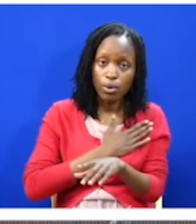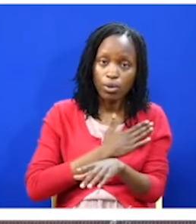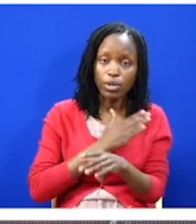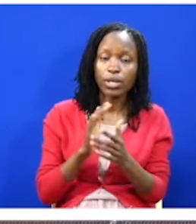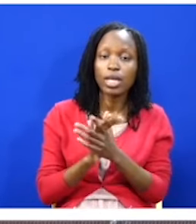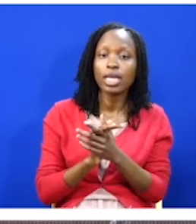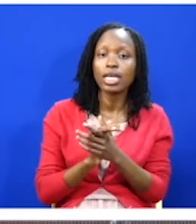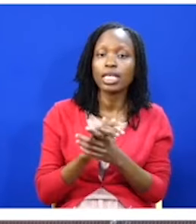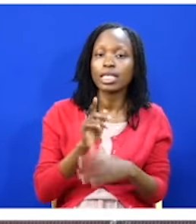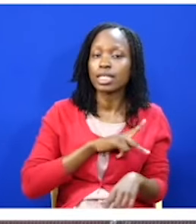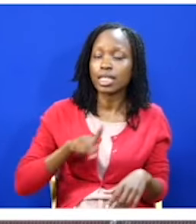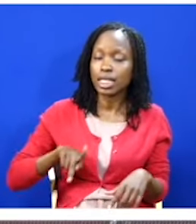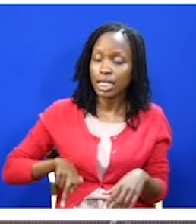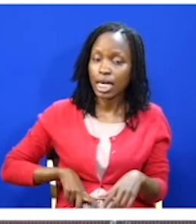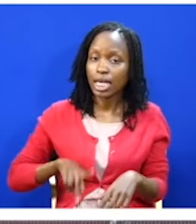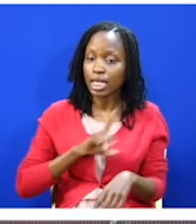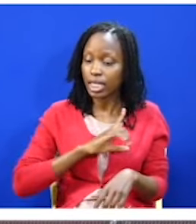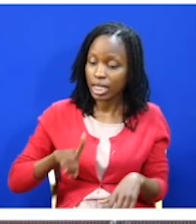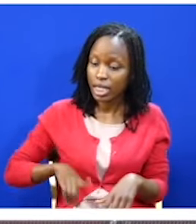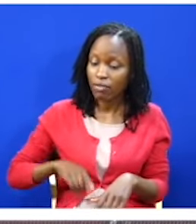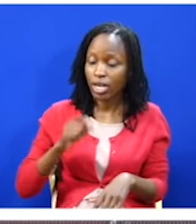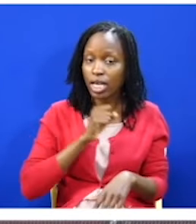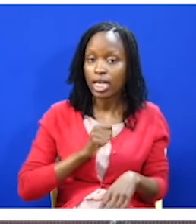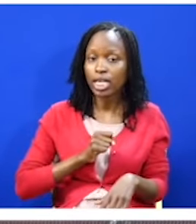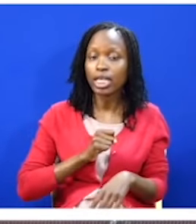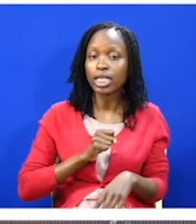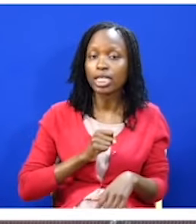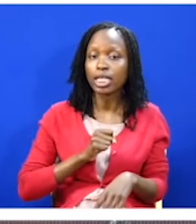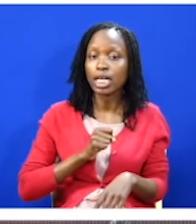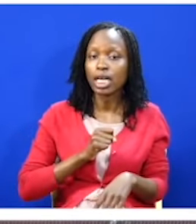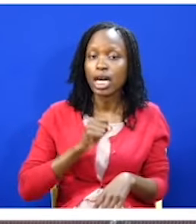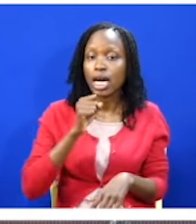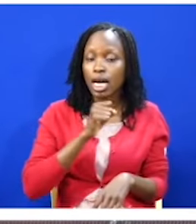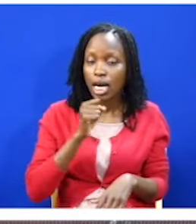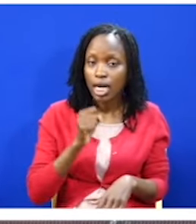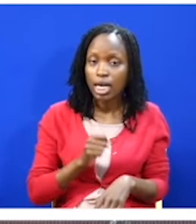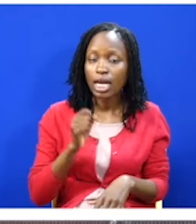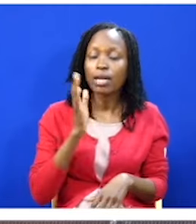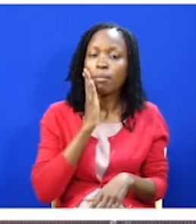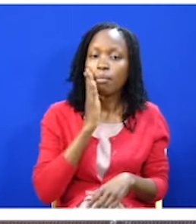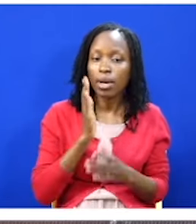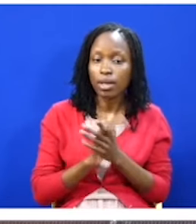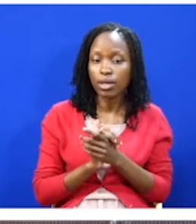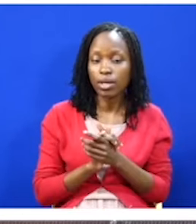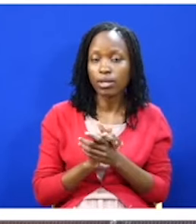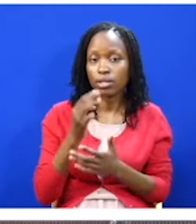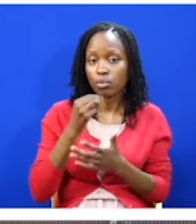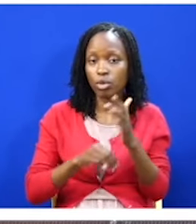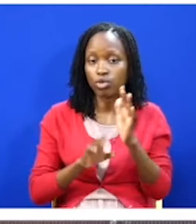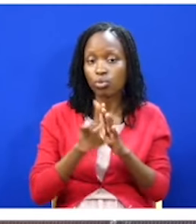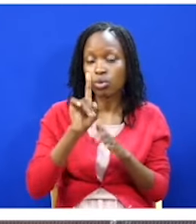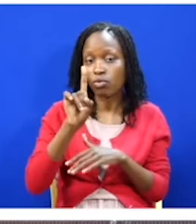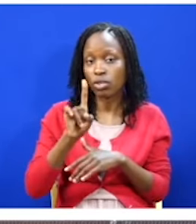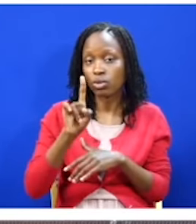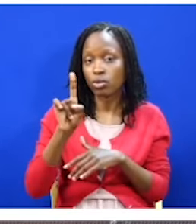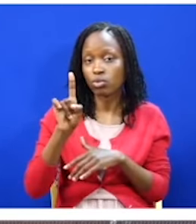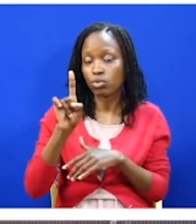David's great-grandmother. And if you open your Bible to Matthew chapter 1, verses 5 and 6 in the New